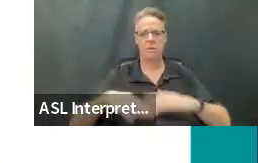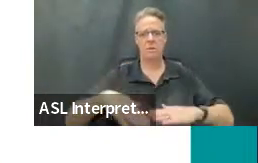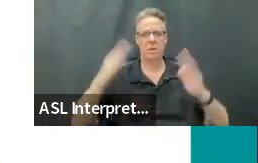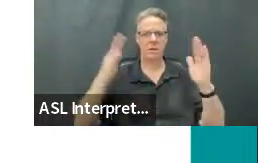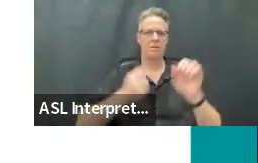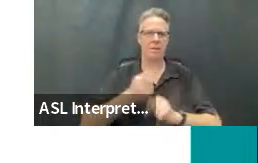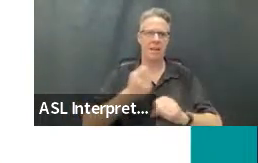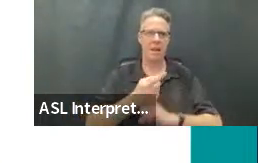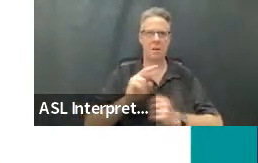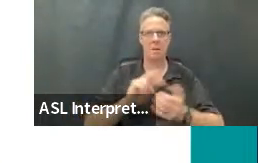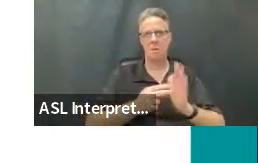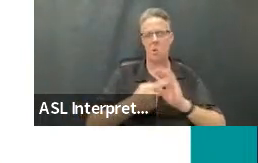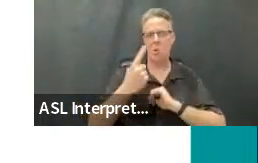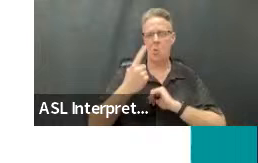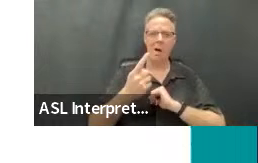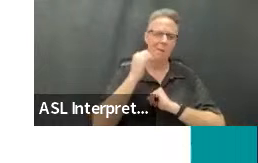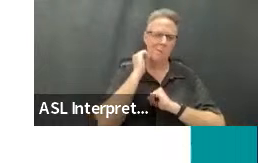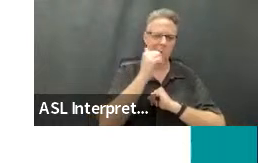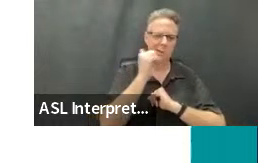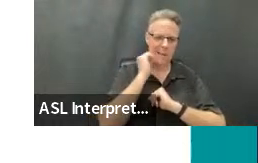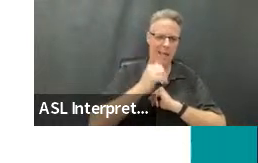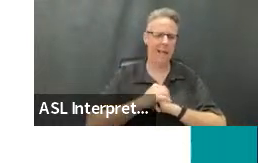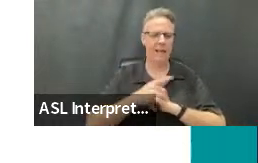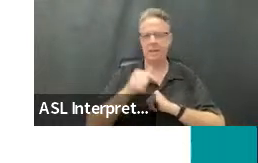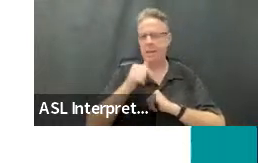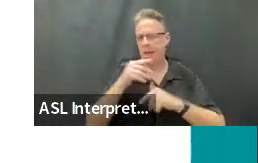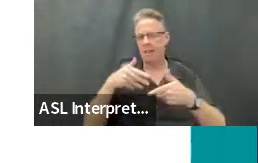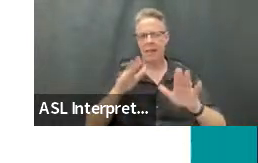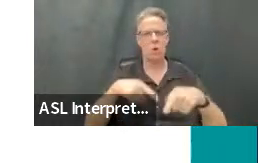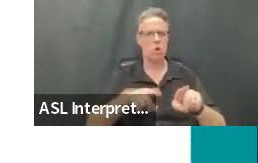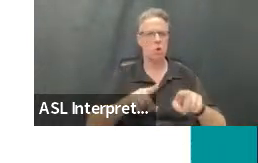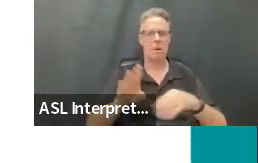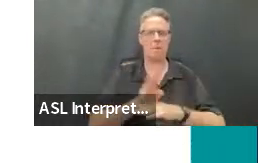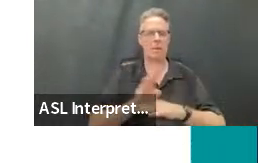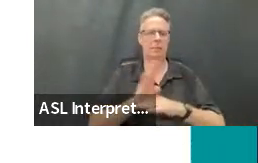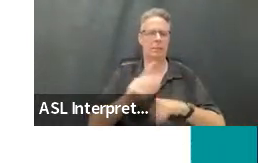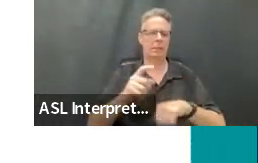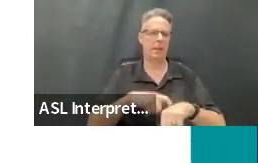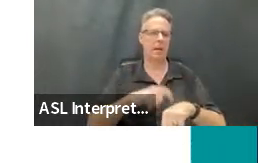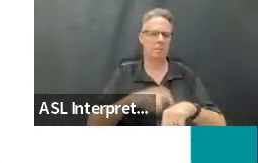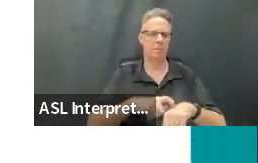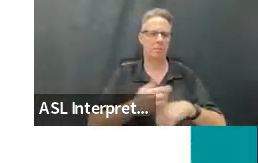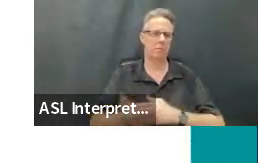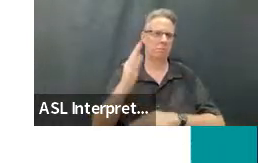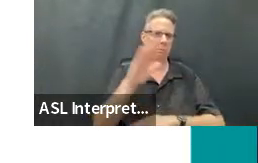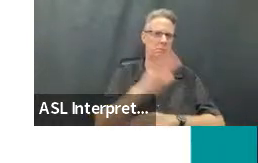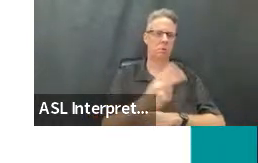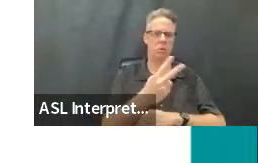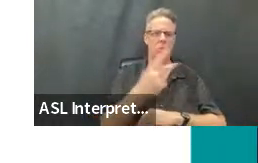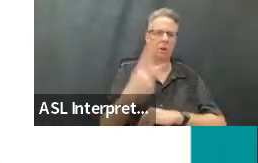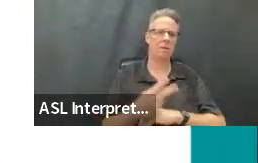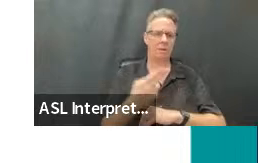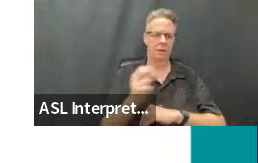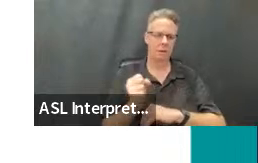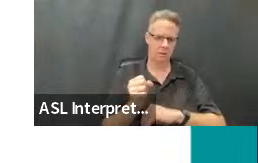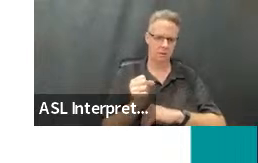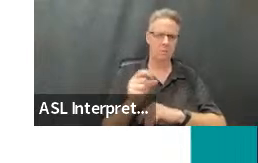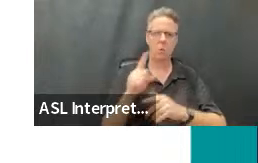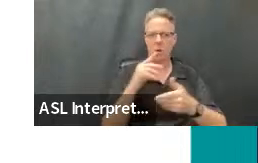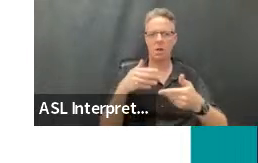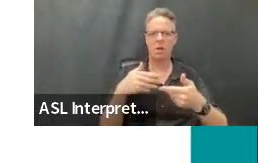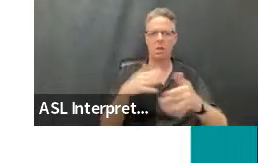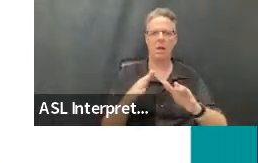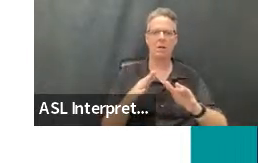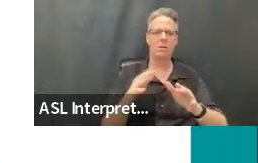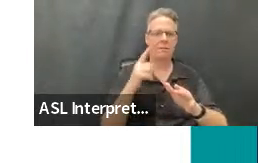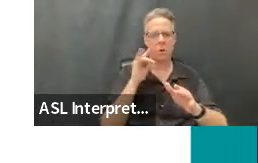almost 1 per day. They're not allowed during the peak, AM peak and PM peak 2.5-hour period, but they're allowed in the